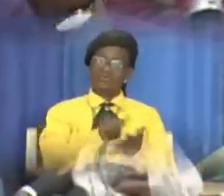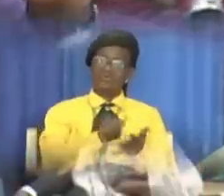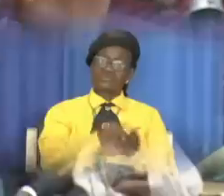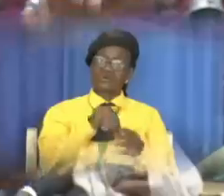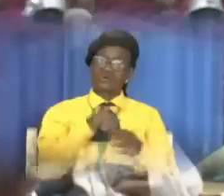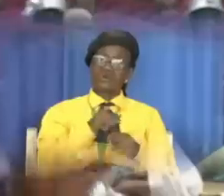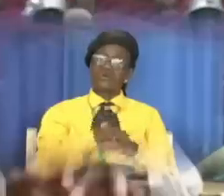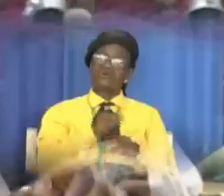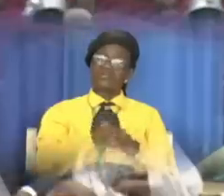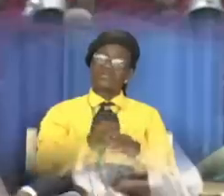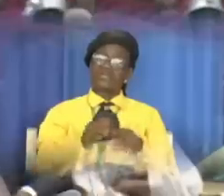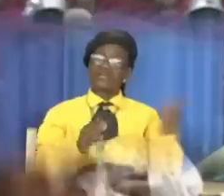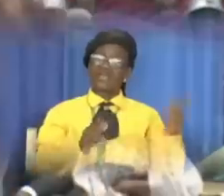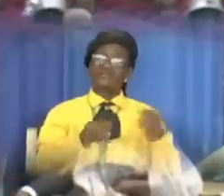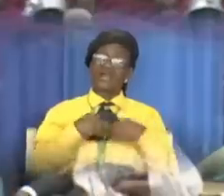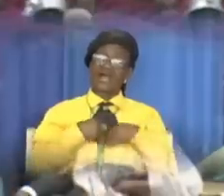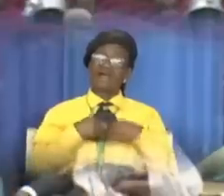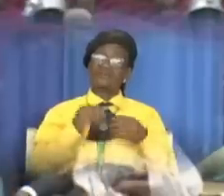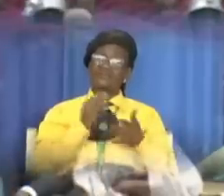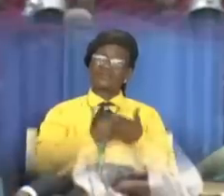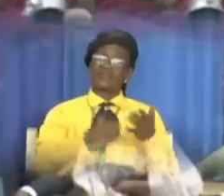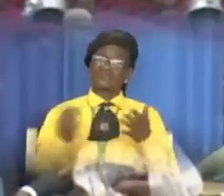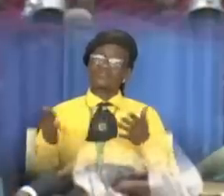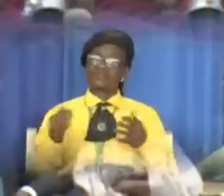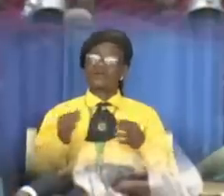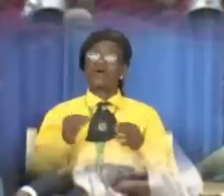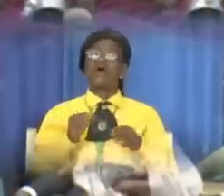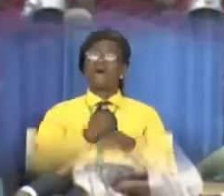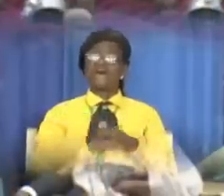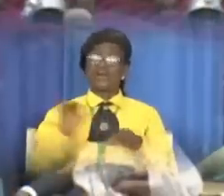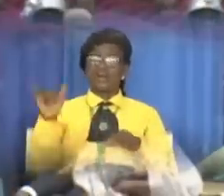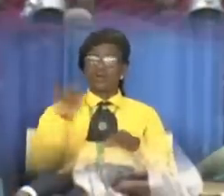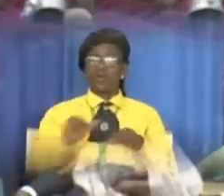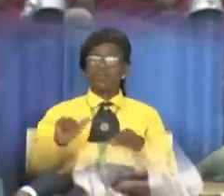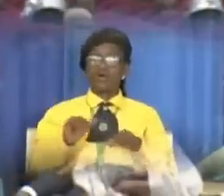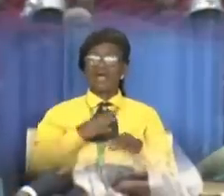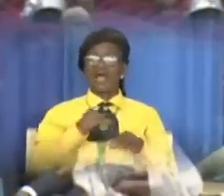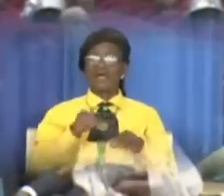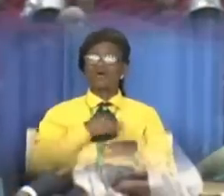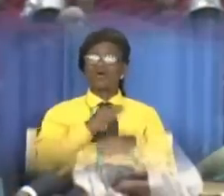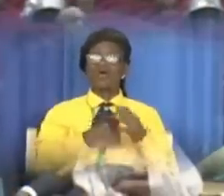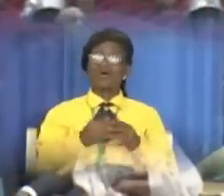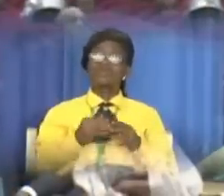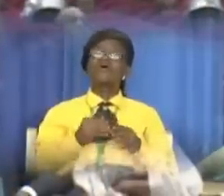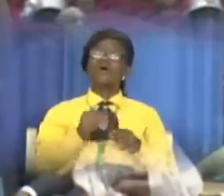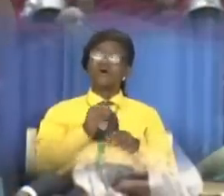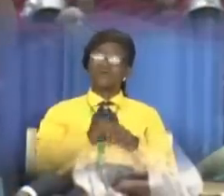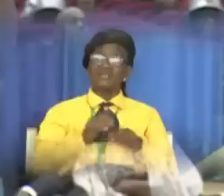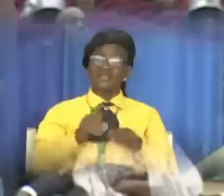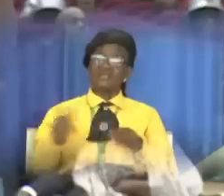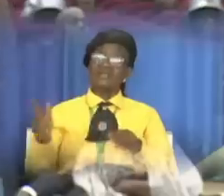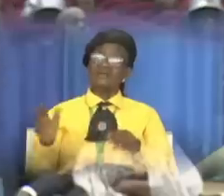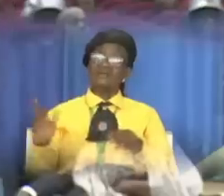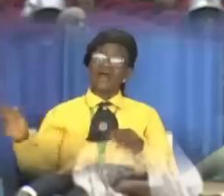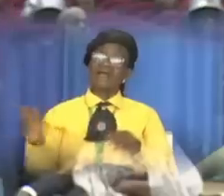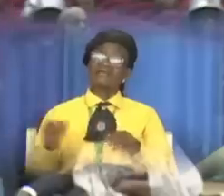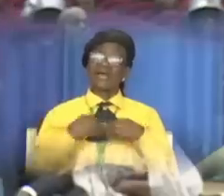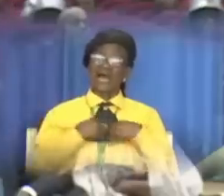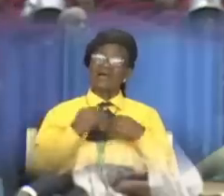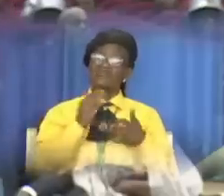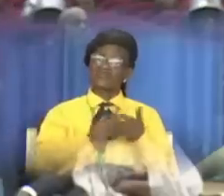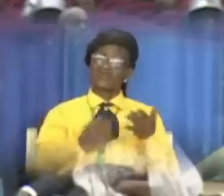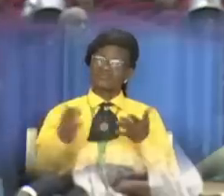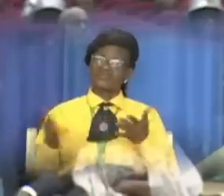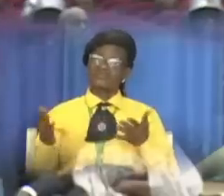had something in common, all those on the right had something in common, and the equation became